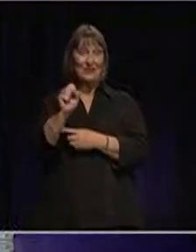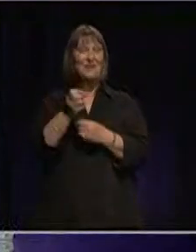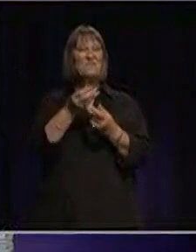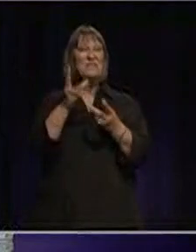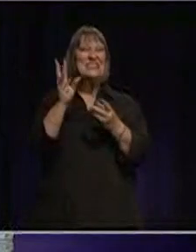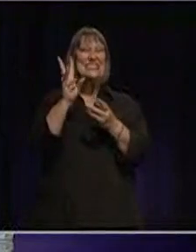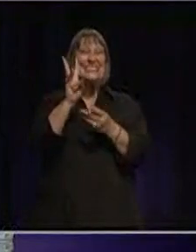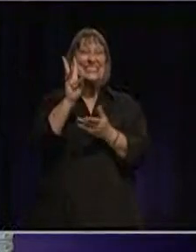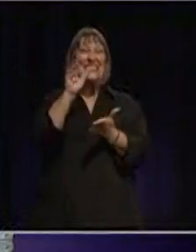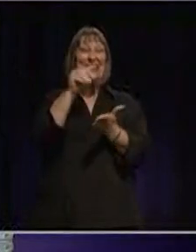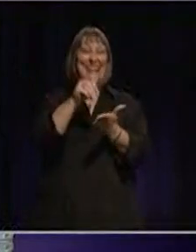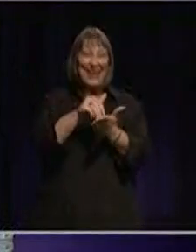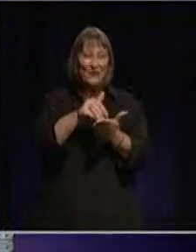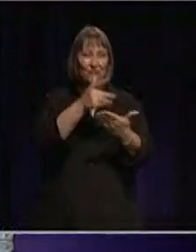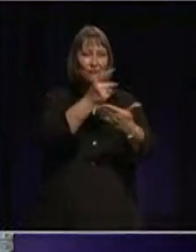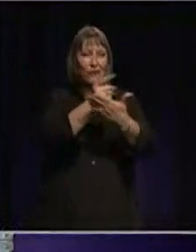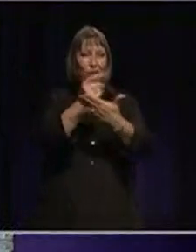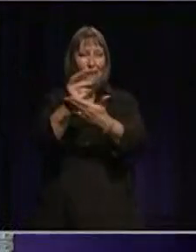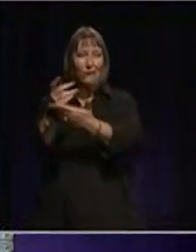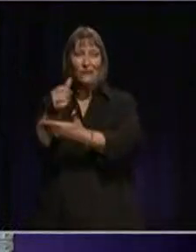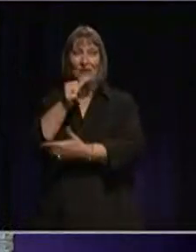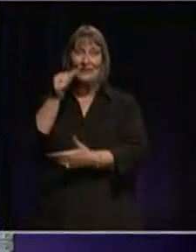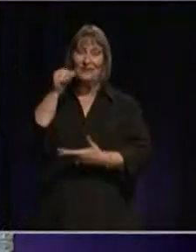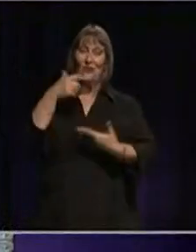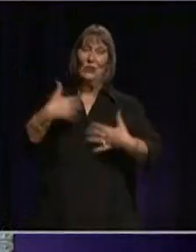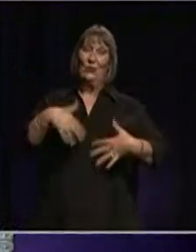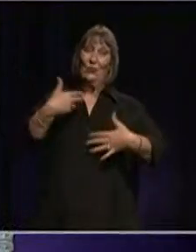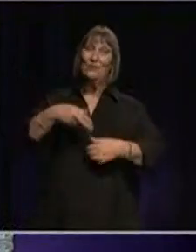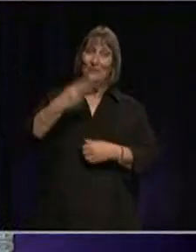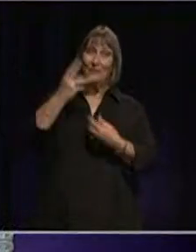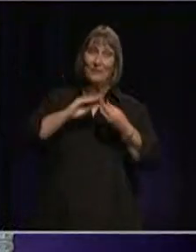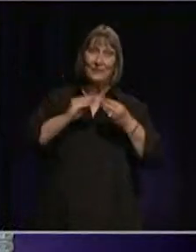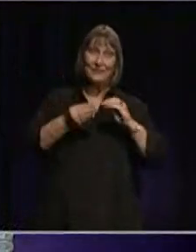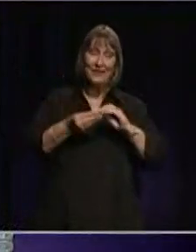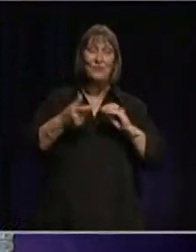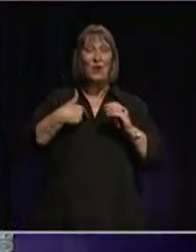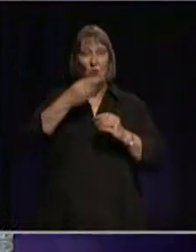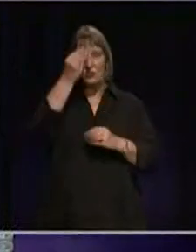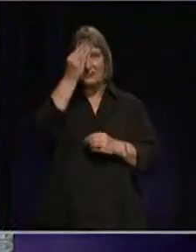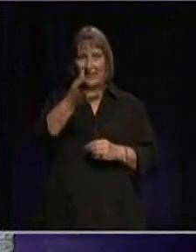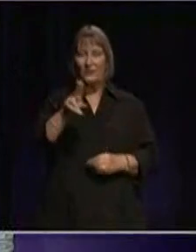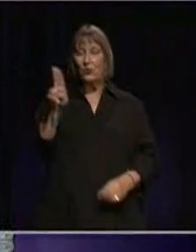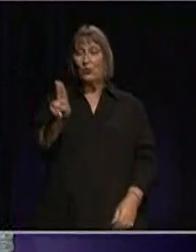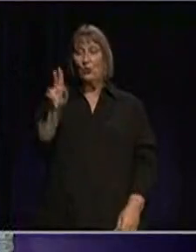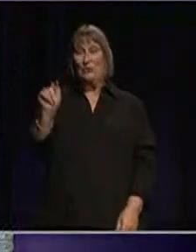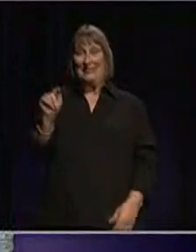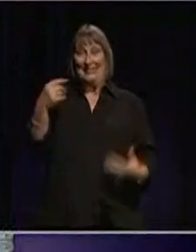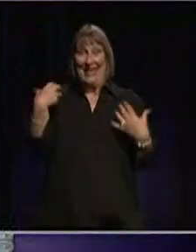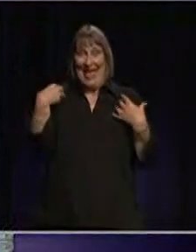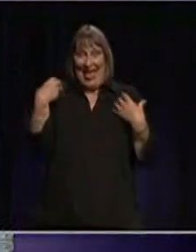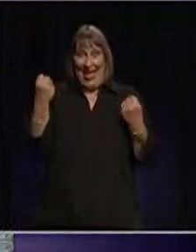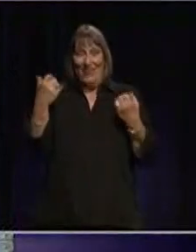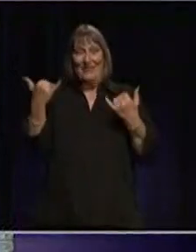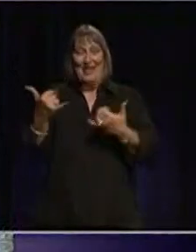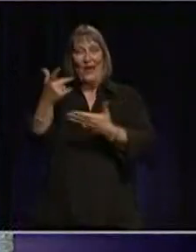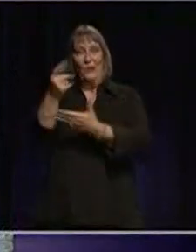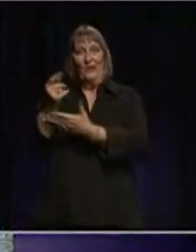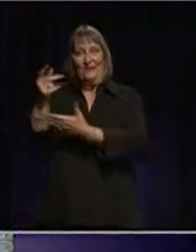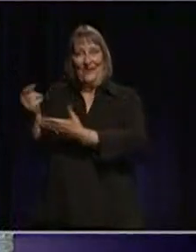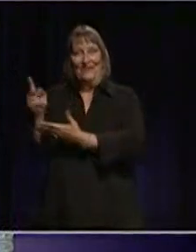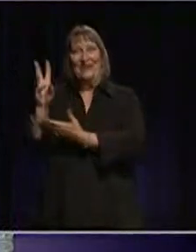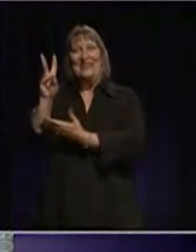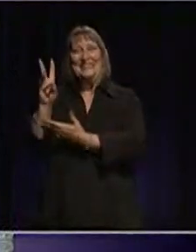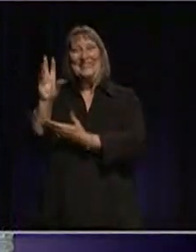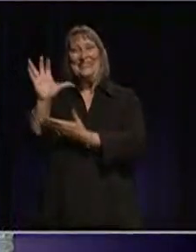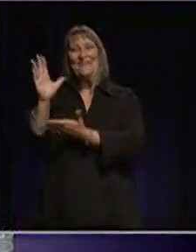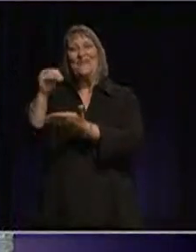ever, and so we're really proud of that. I wanted to share that at UT Health, we have now administered